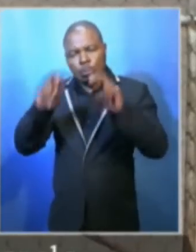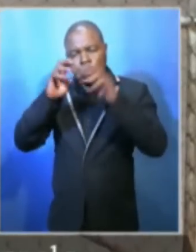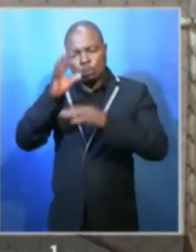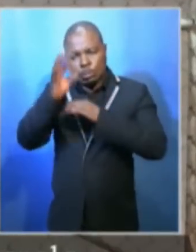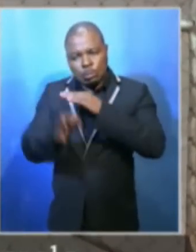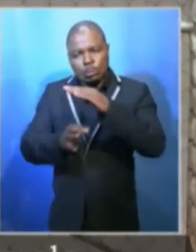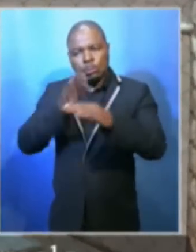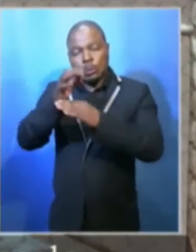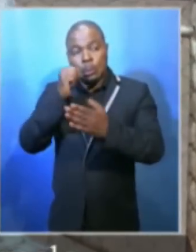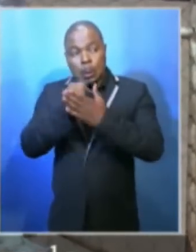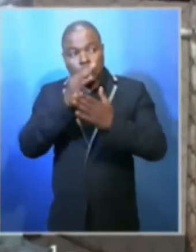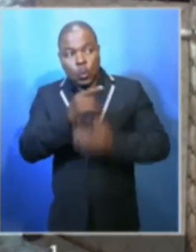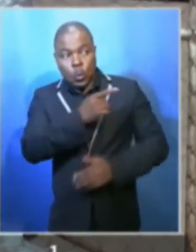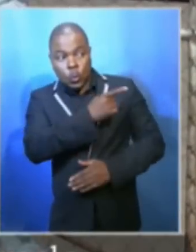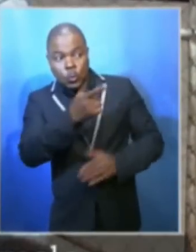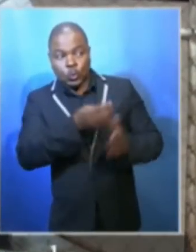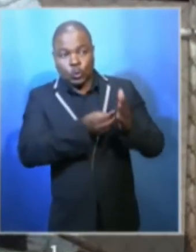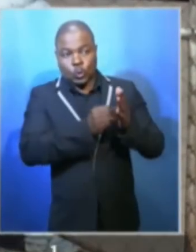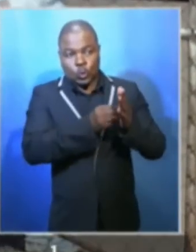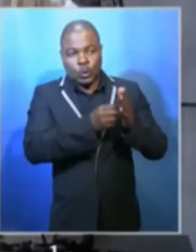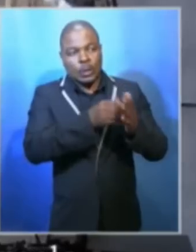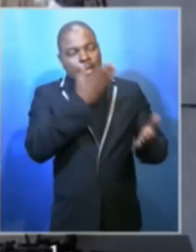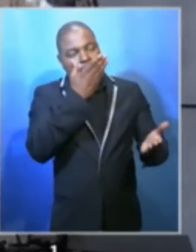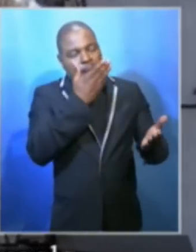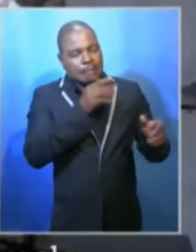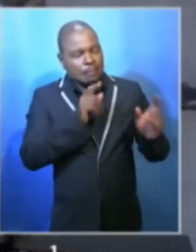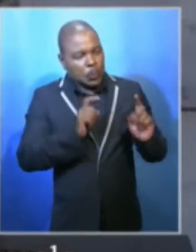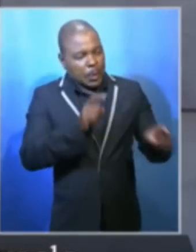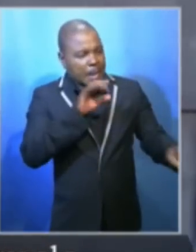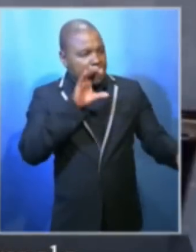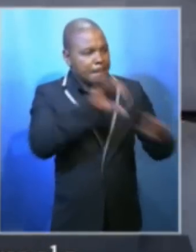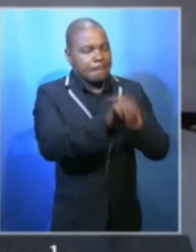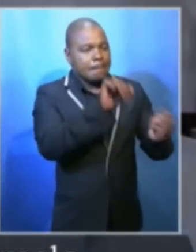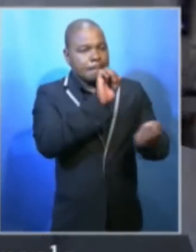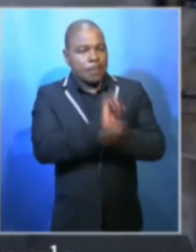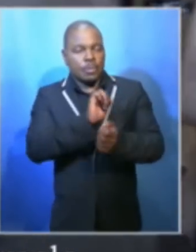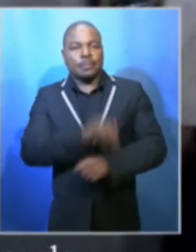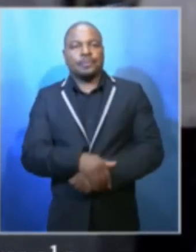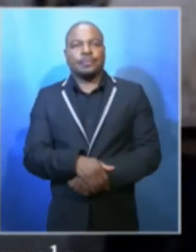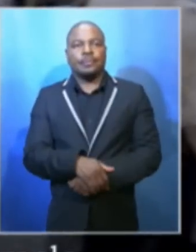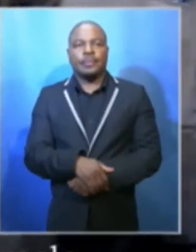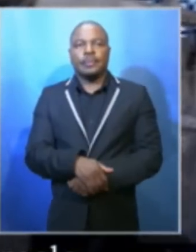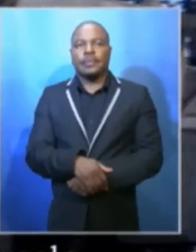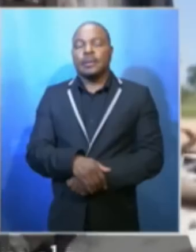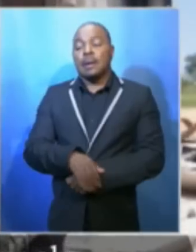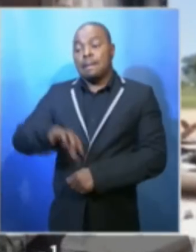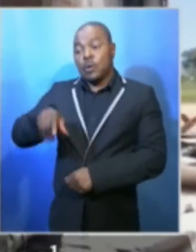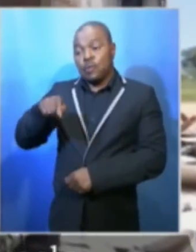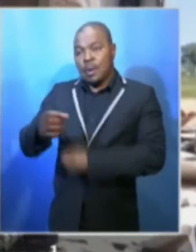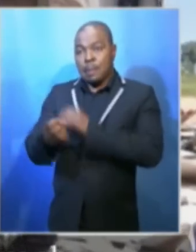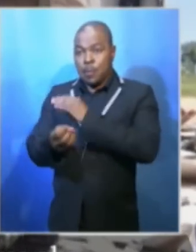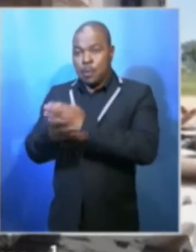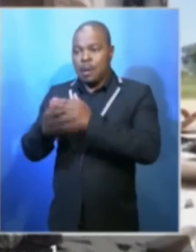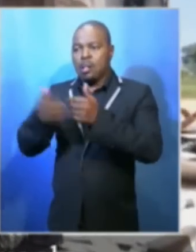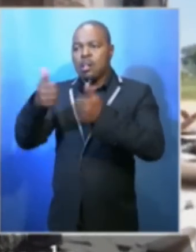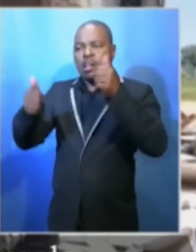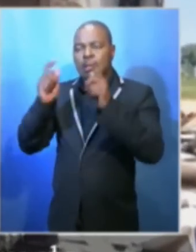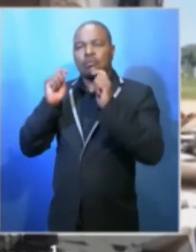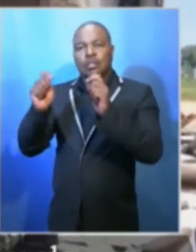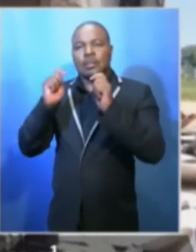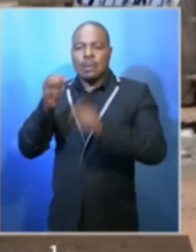crime swiftly brought to book. Go le jalo batlhankela ba dipalangwa mo profinseng ba kaile fa ba tlile go golagana